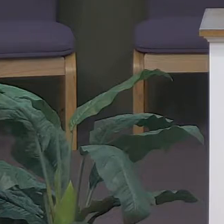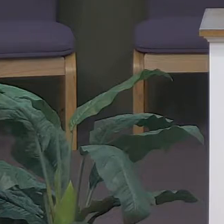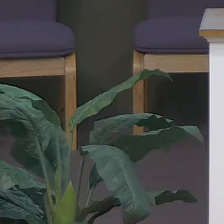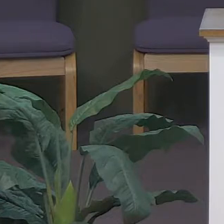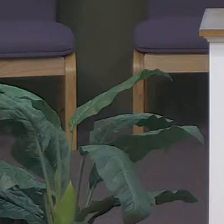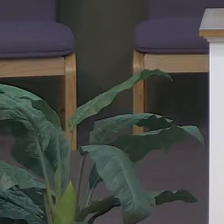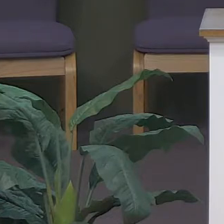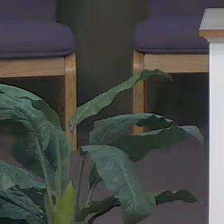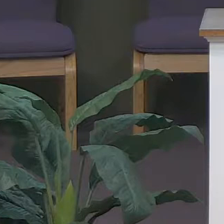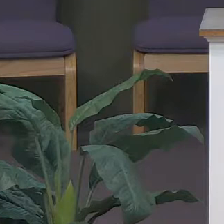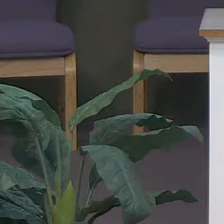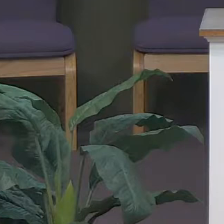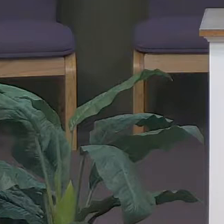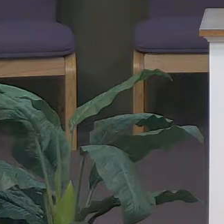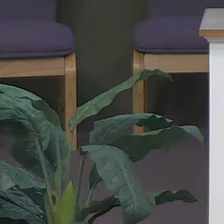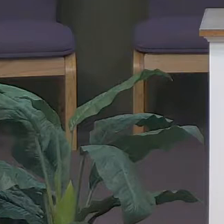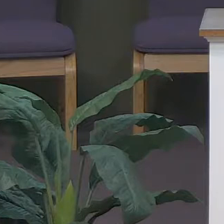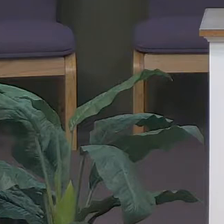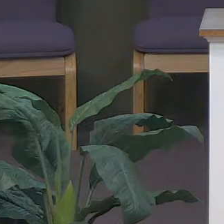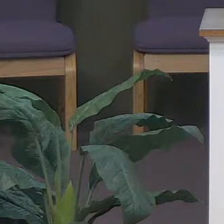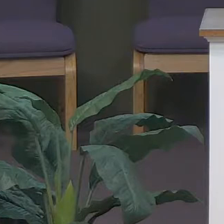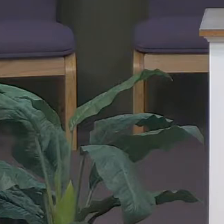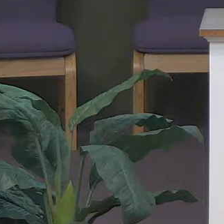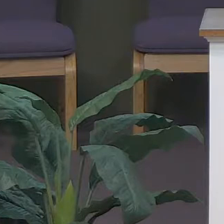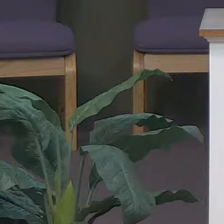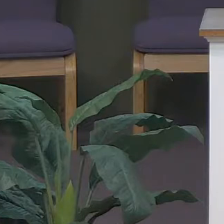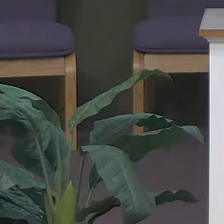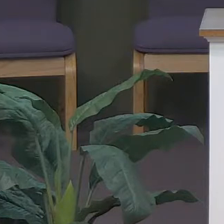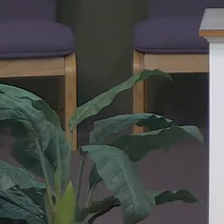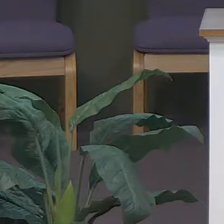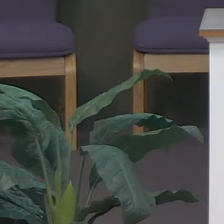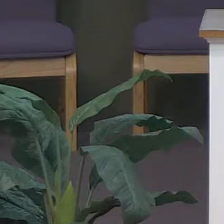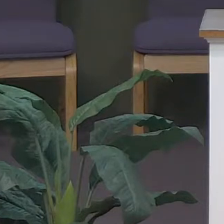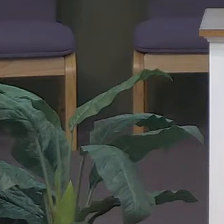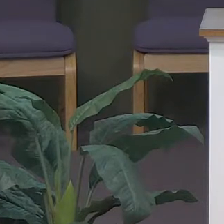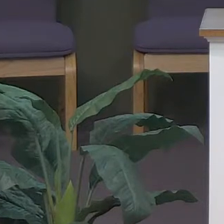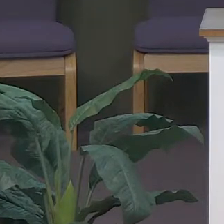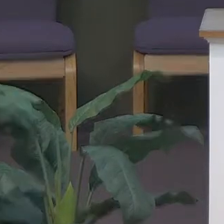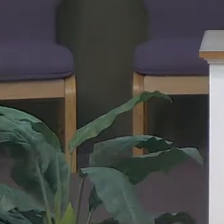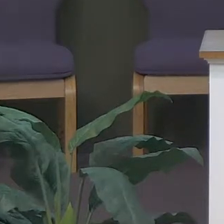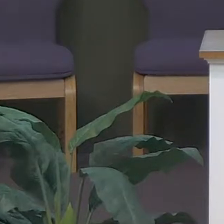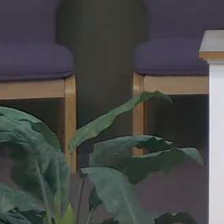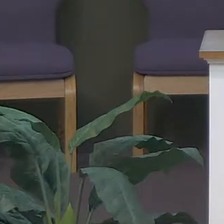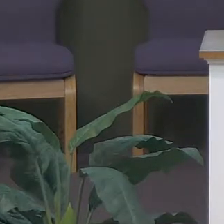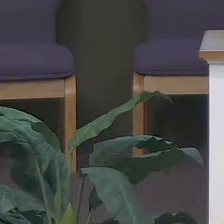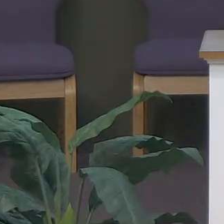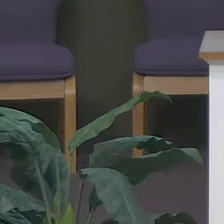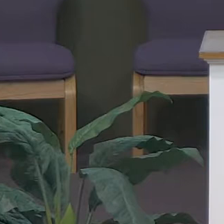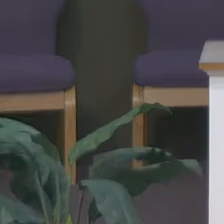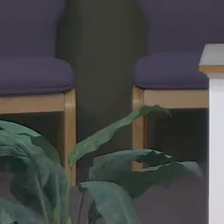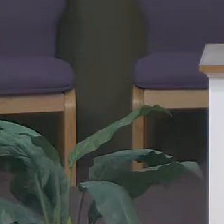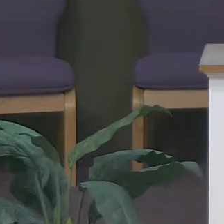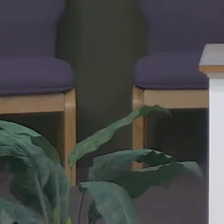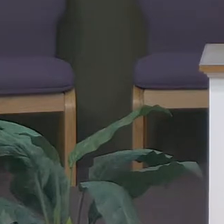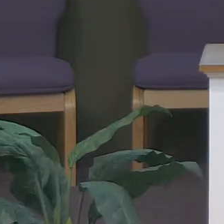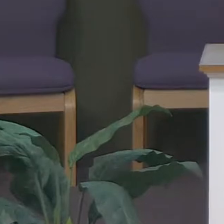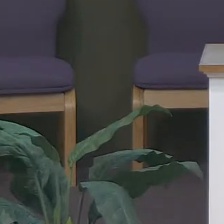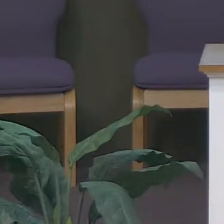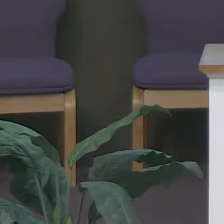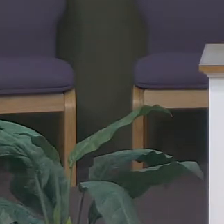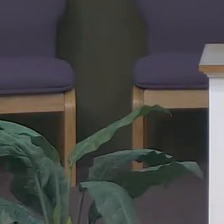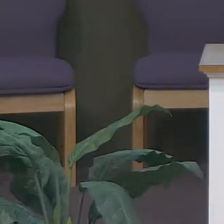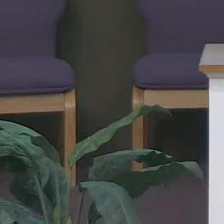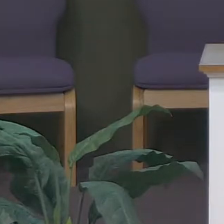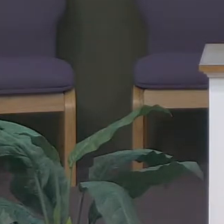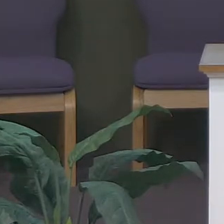and white. And then I saw a black cobra. And as I went in the Google just to research about